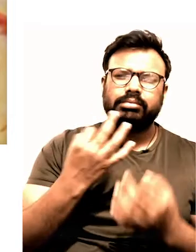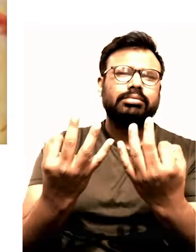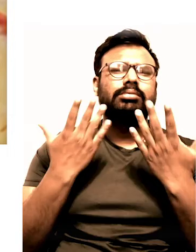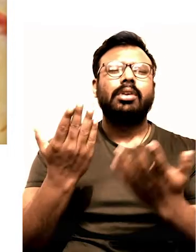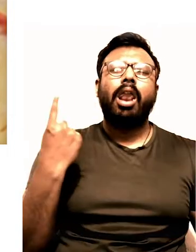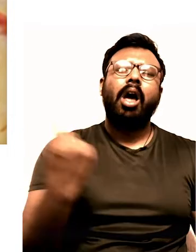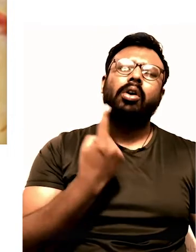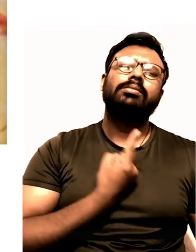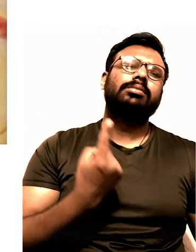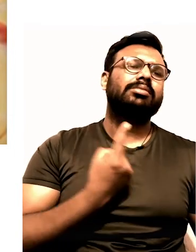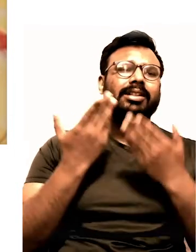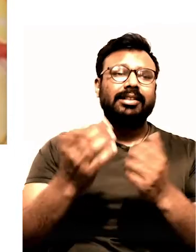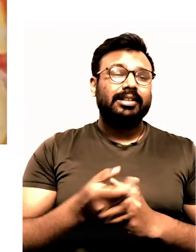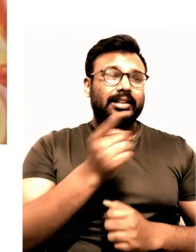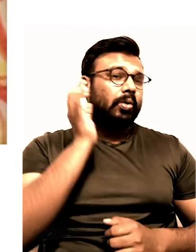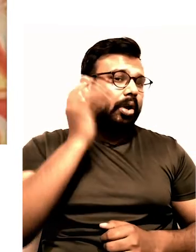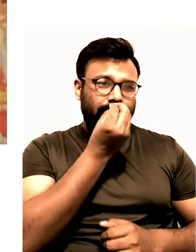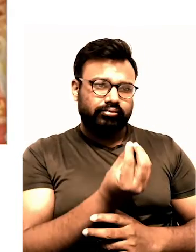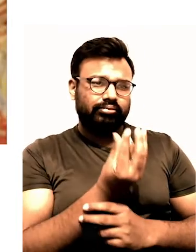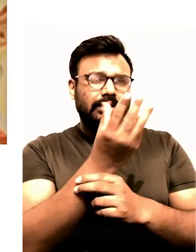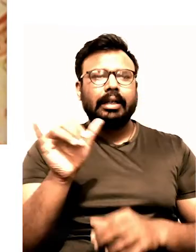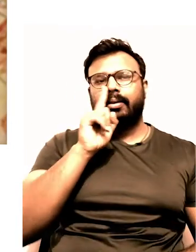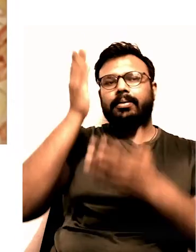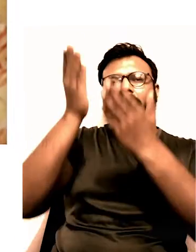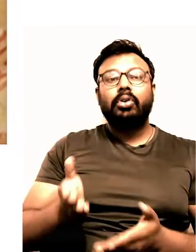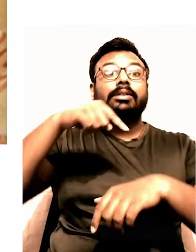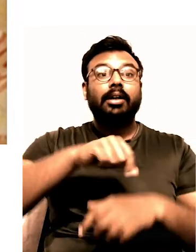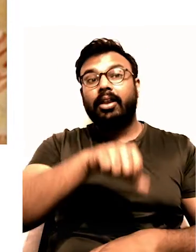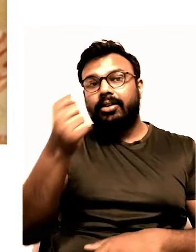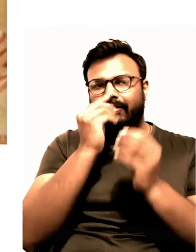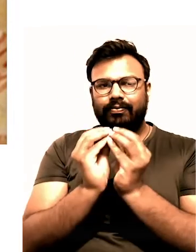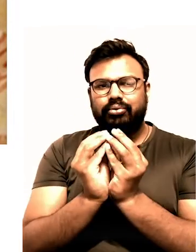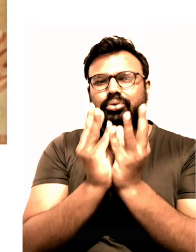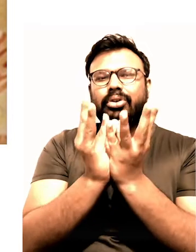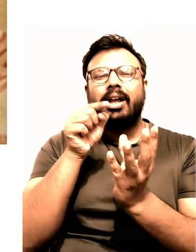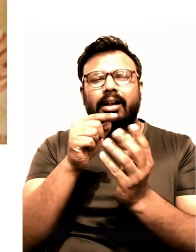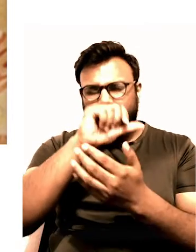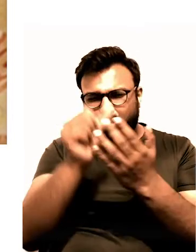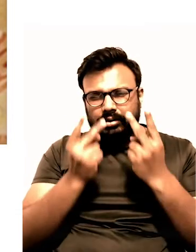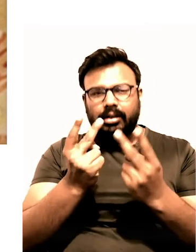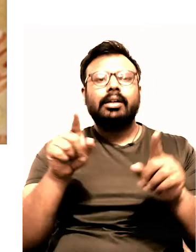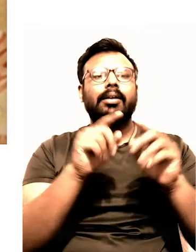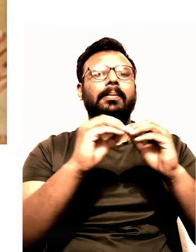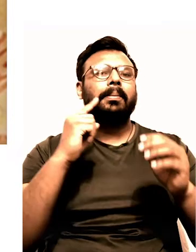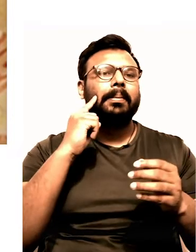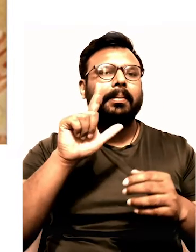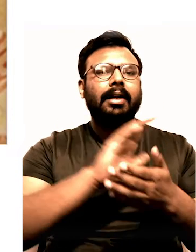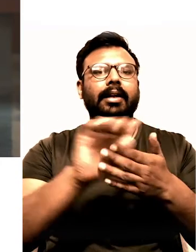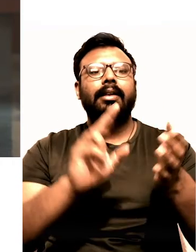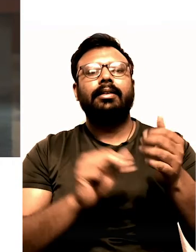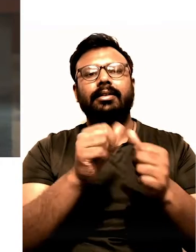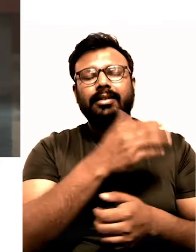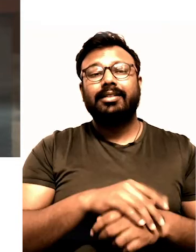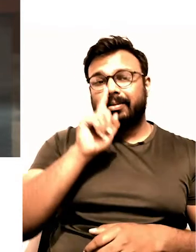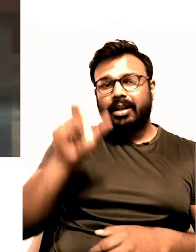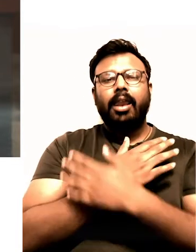hand represents her, while the open lotus signifies Bilhana, her estranged lover. In